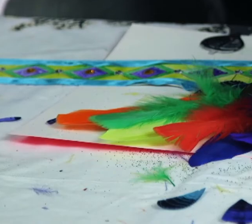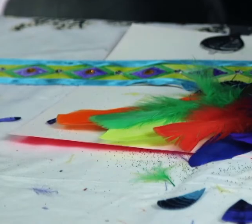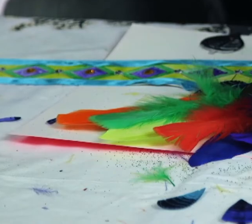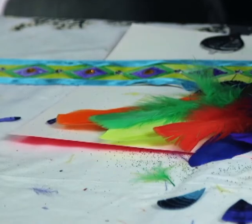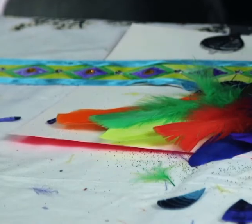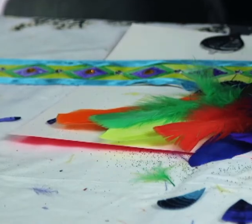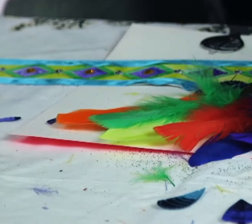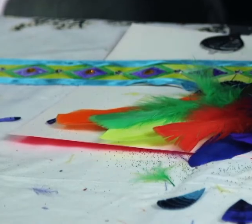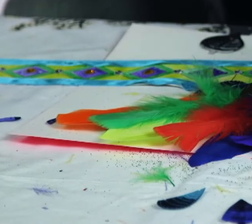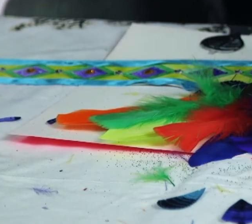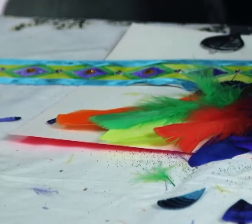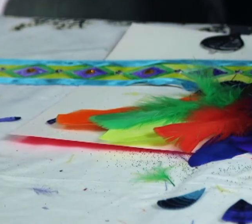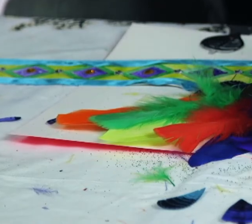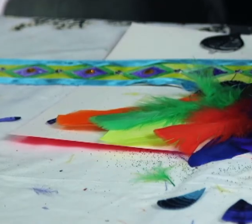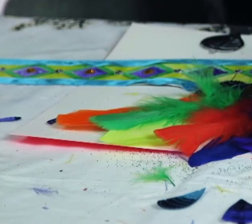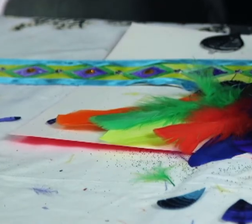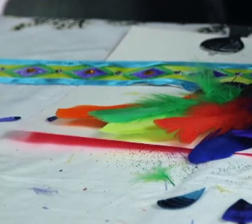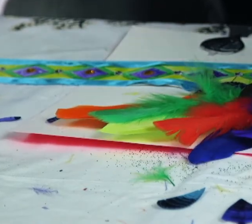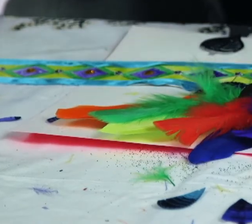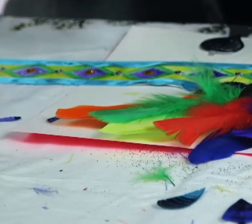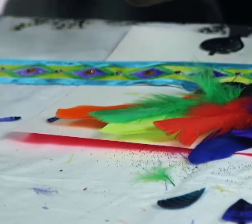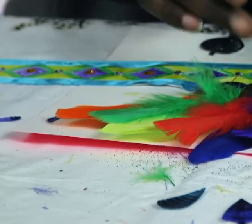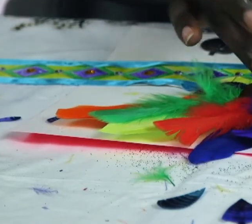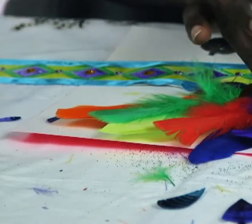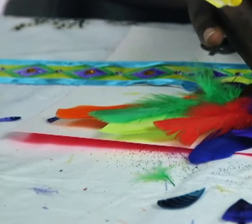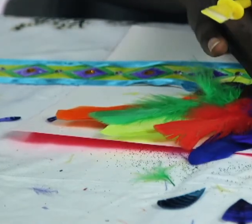gonna have one in the center.